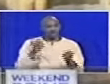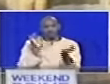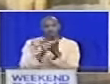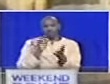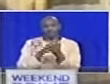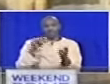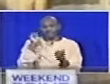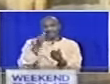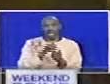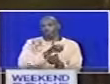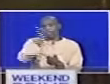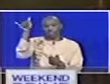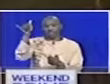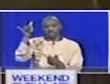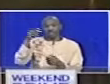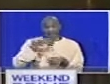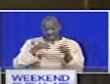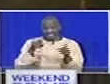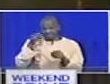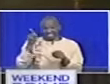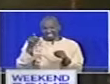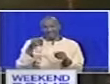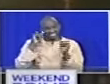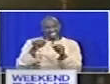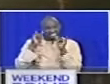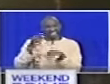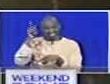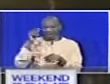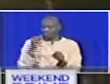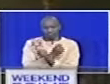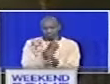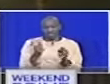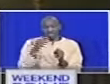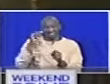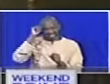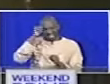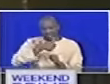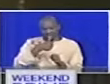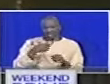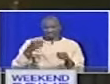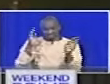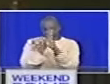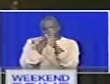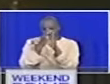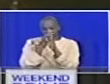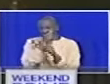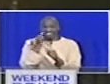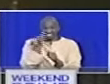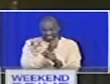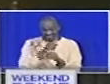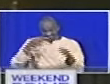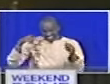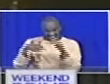be deported back. But Cole would not keep away from Kenya. He returned secretly. But he came